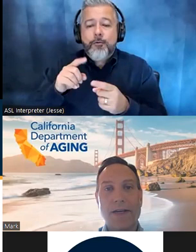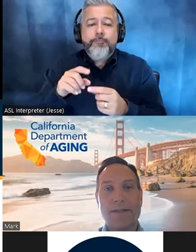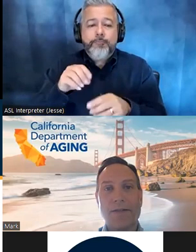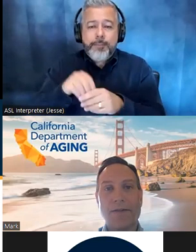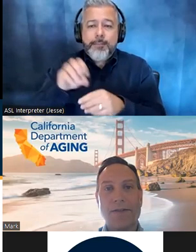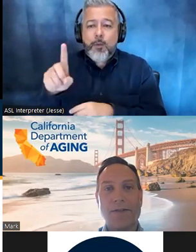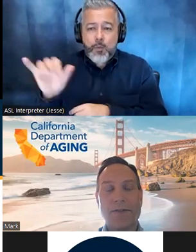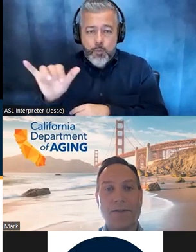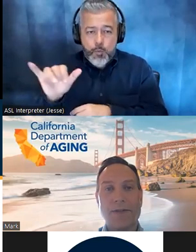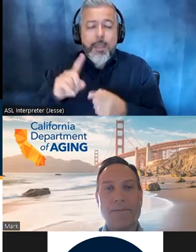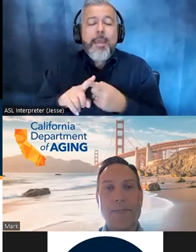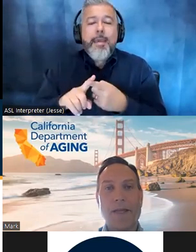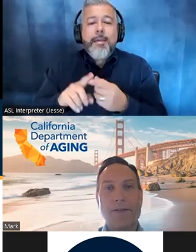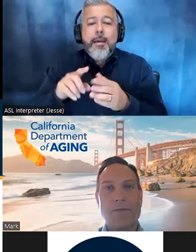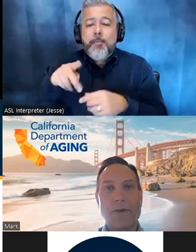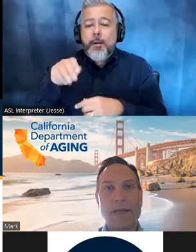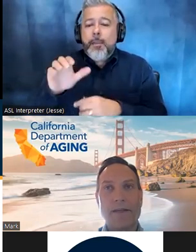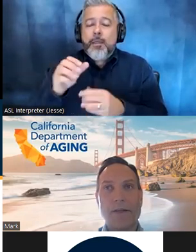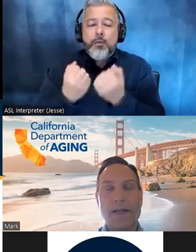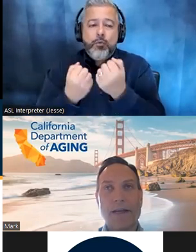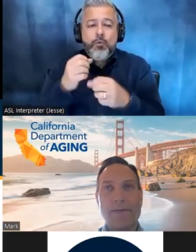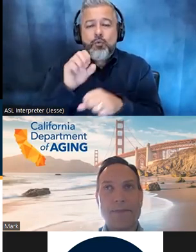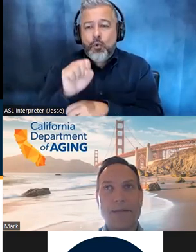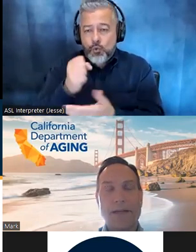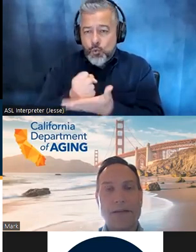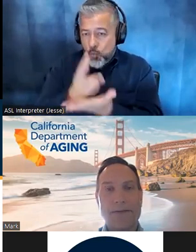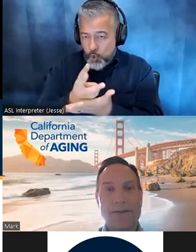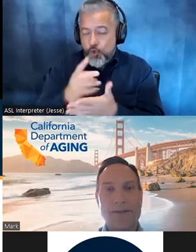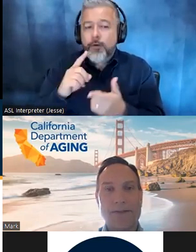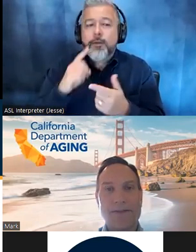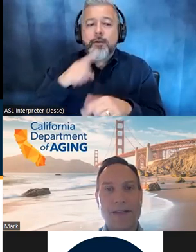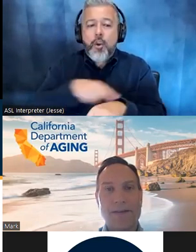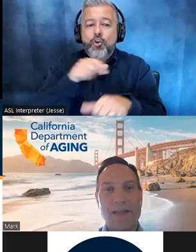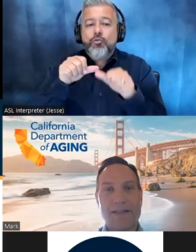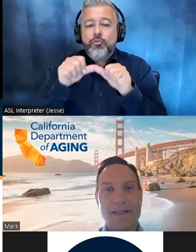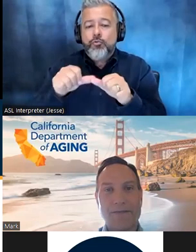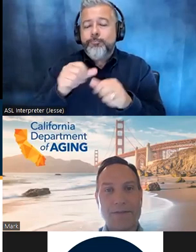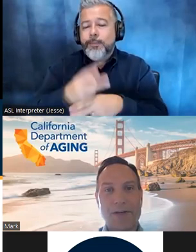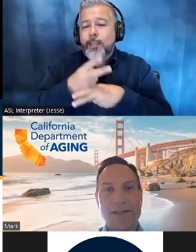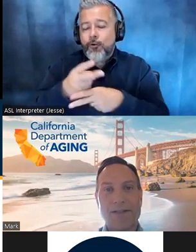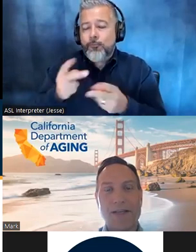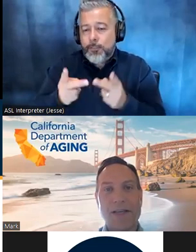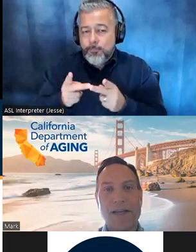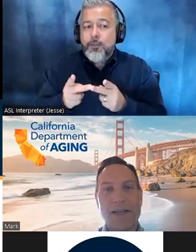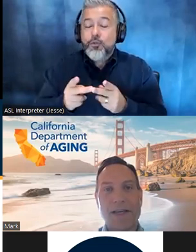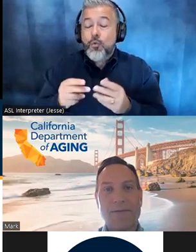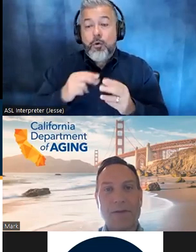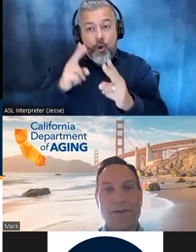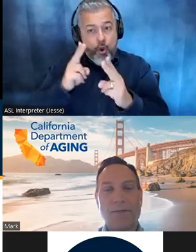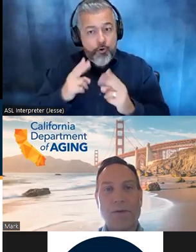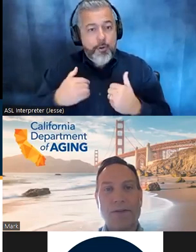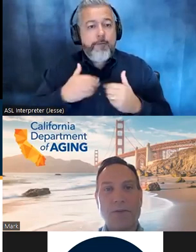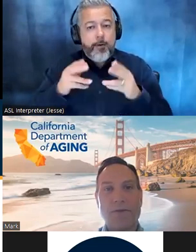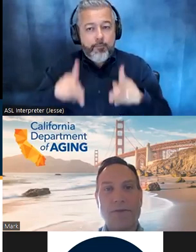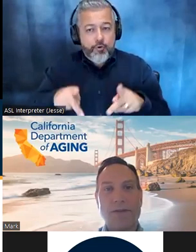worker in a skilled nursing facility. So really glad to have somebody of Susan's extensive experience to fill